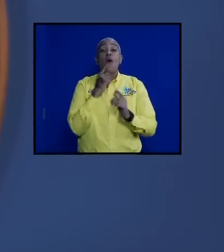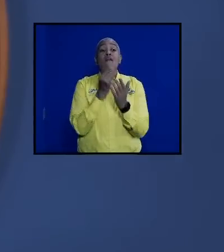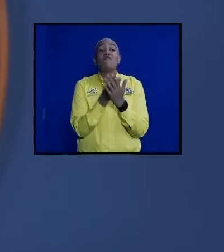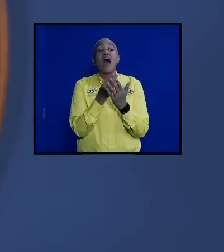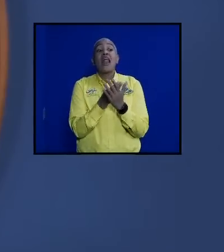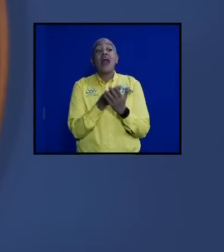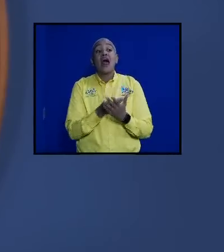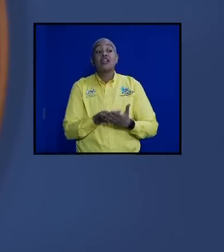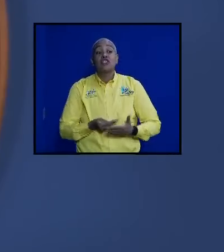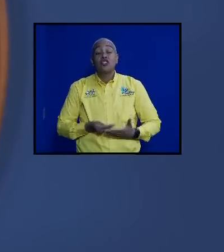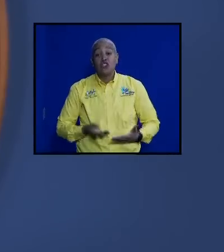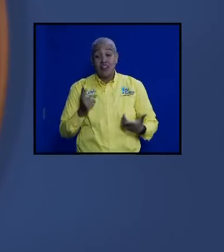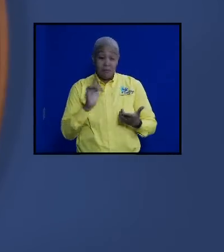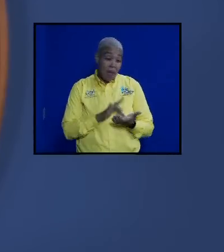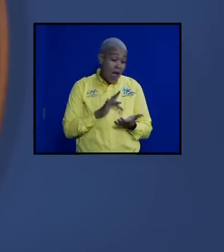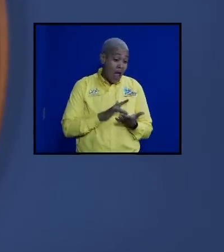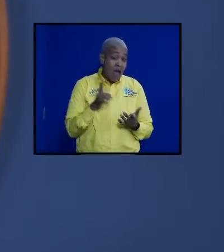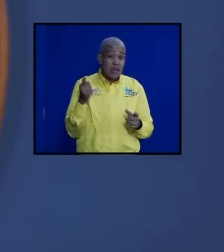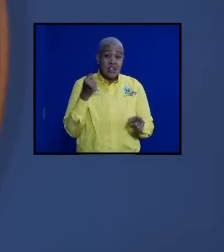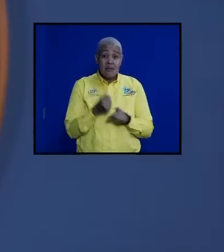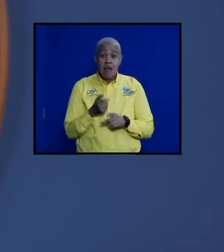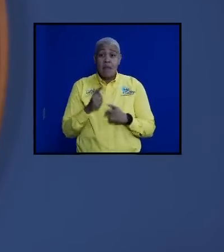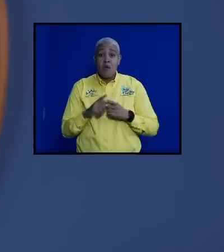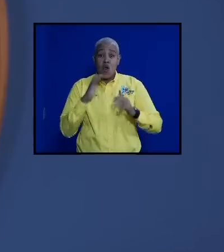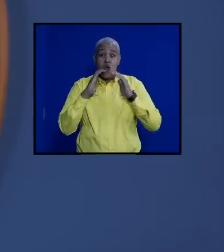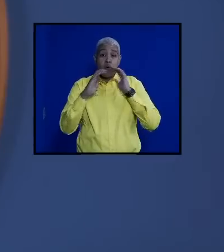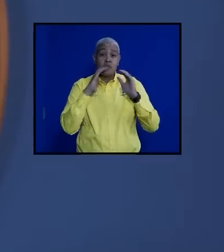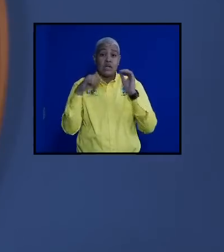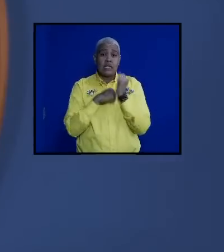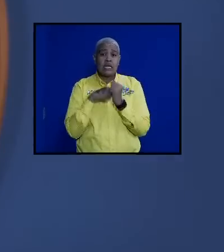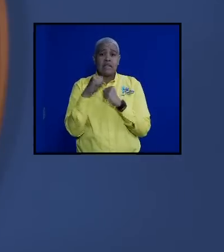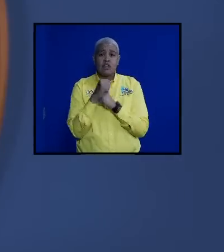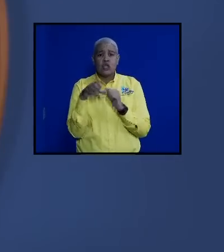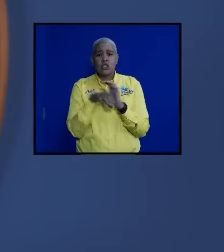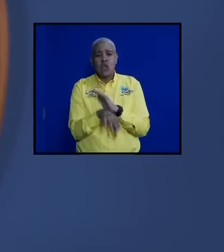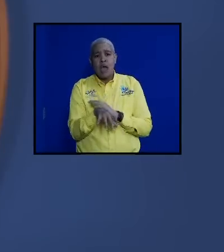financial and communications infrastructure.